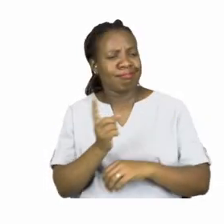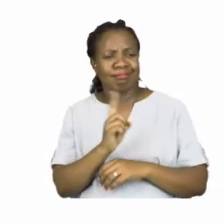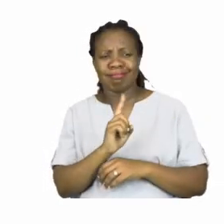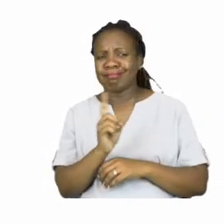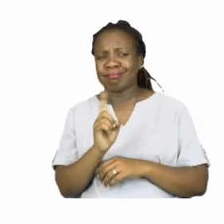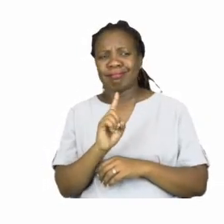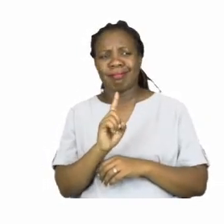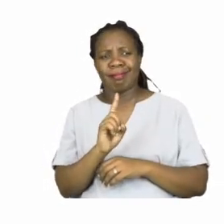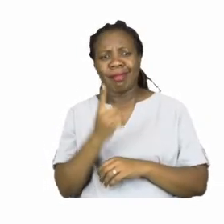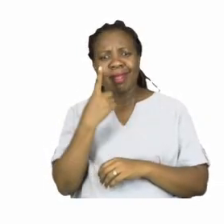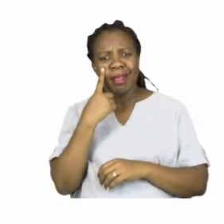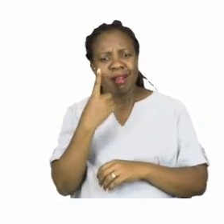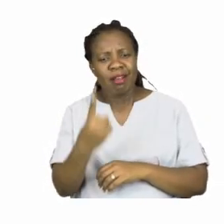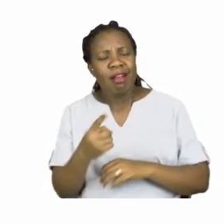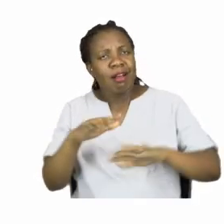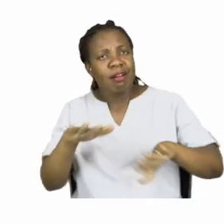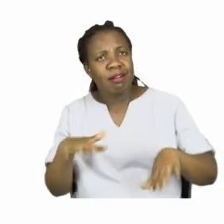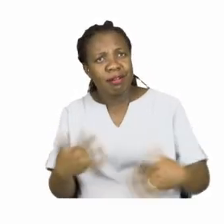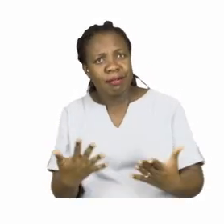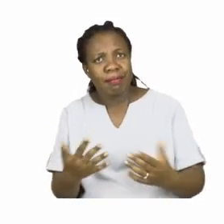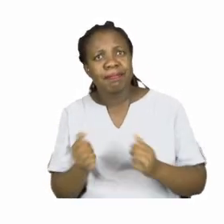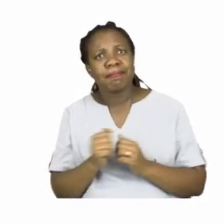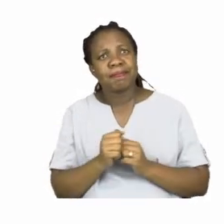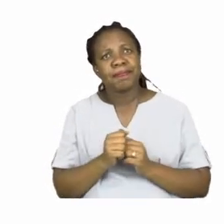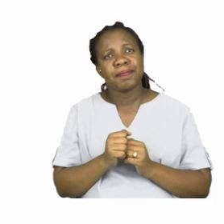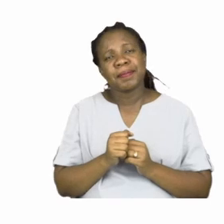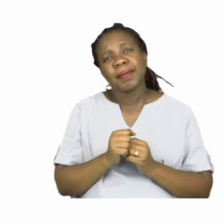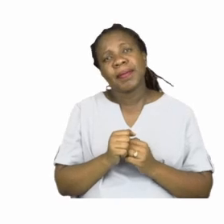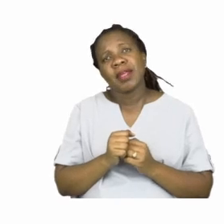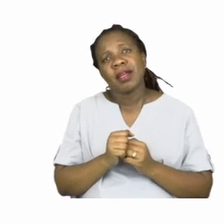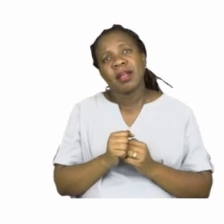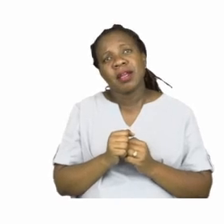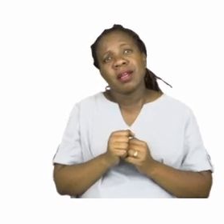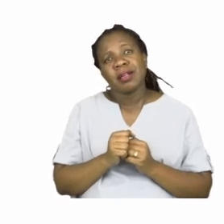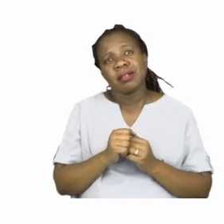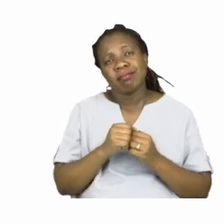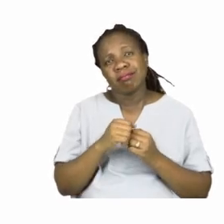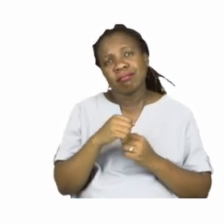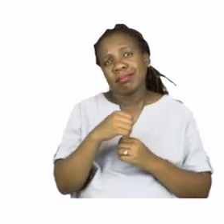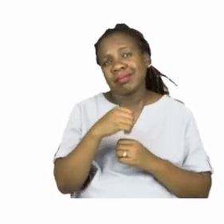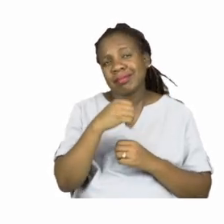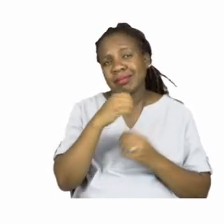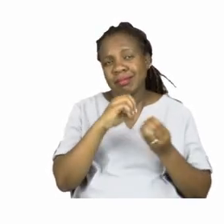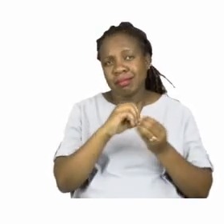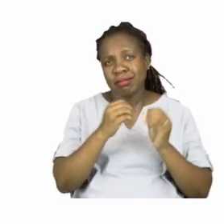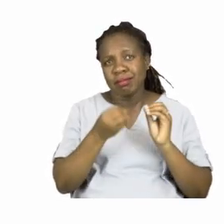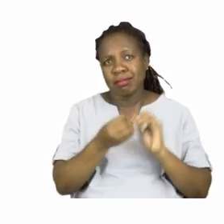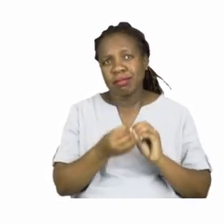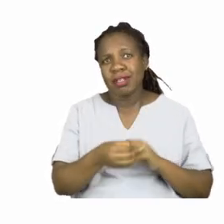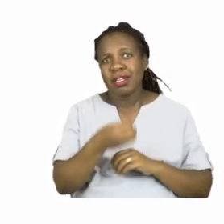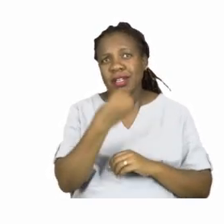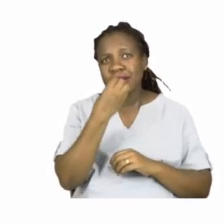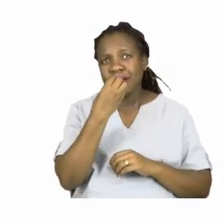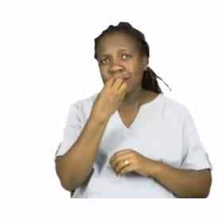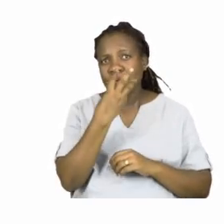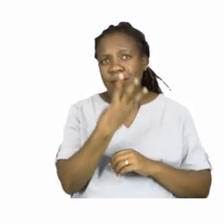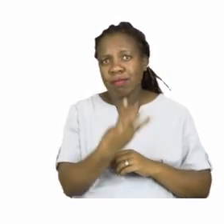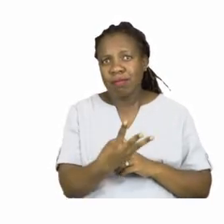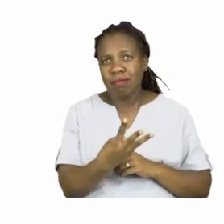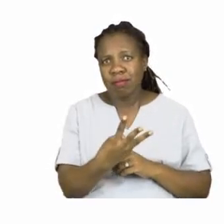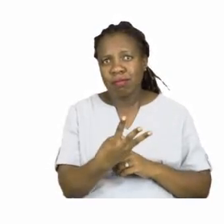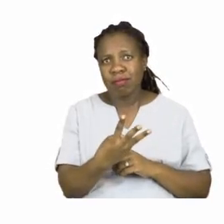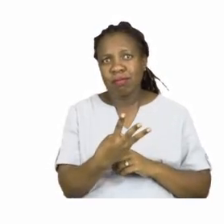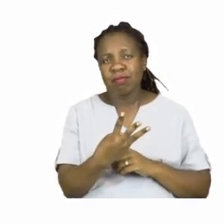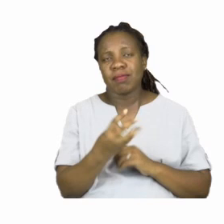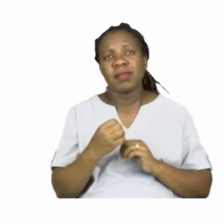Number 3 says, name 2 clean-up projects that were done during the